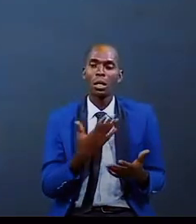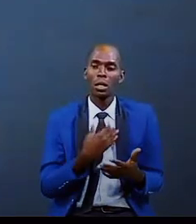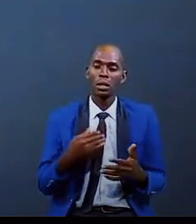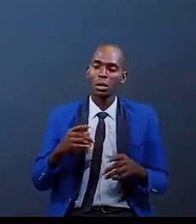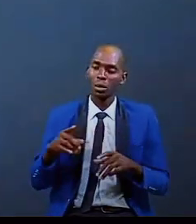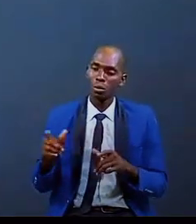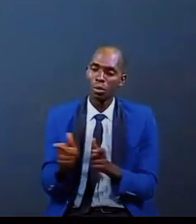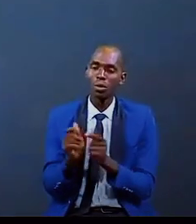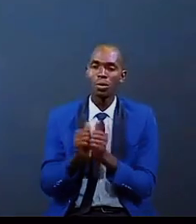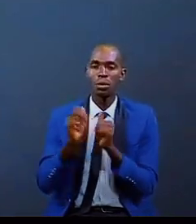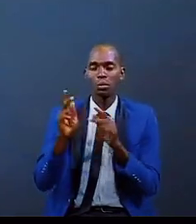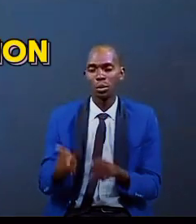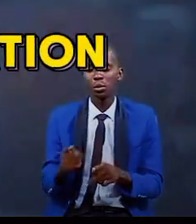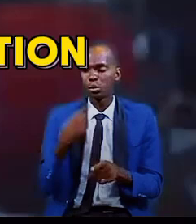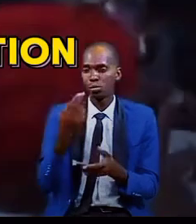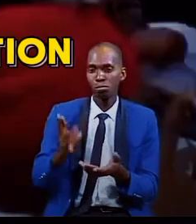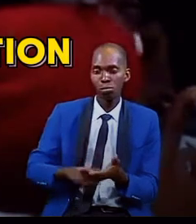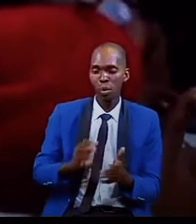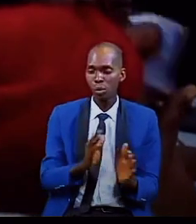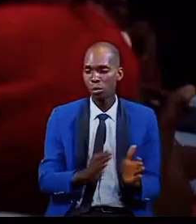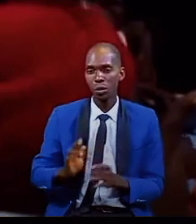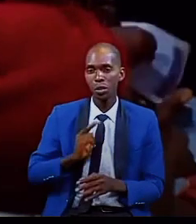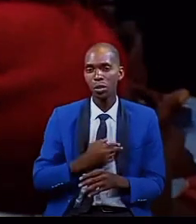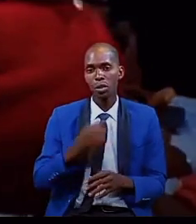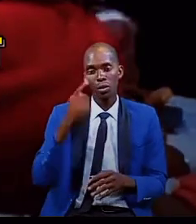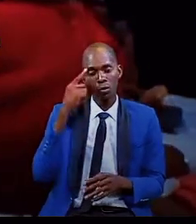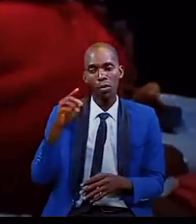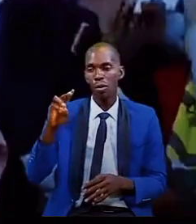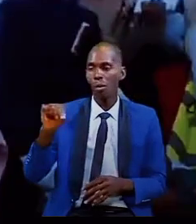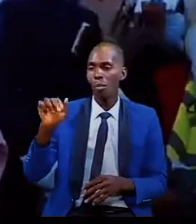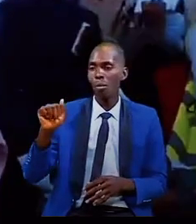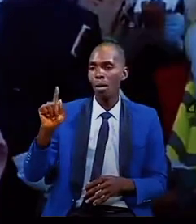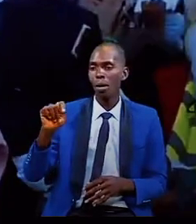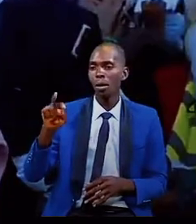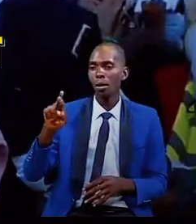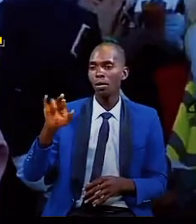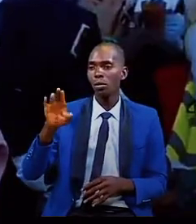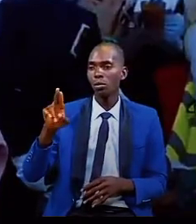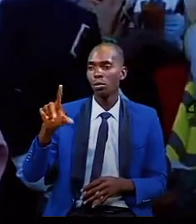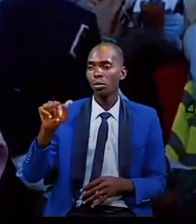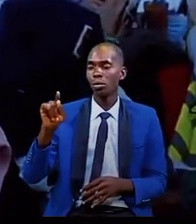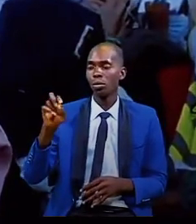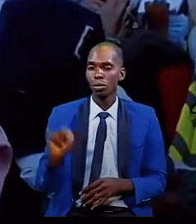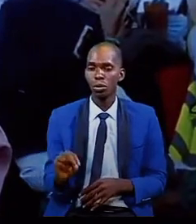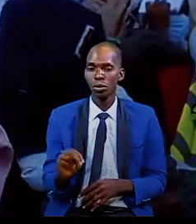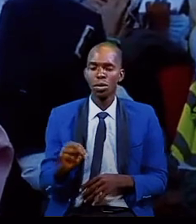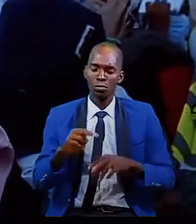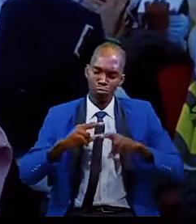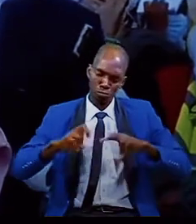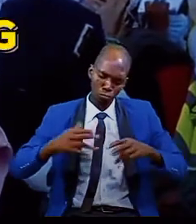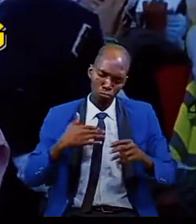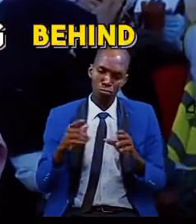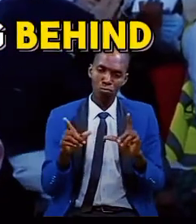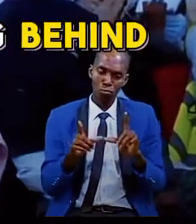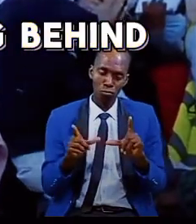registering us, preparing us for matriculation. He looked at my subject, he looked at the result, he told all the